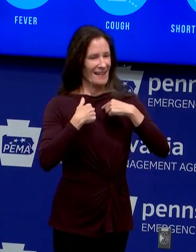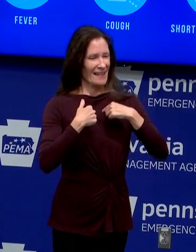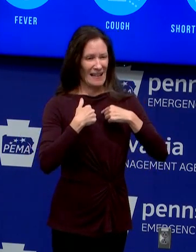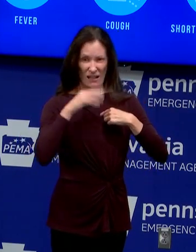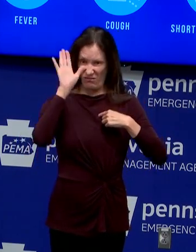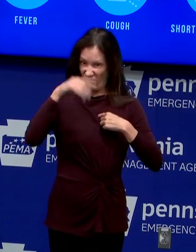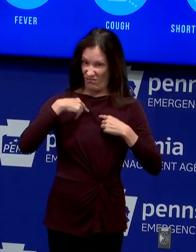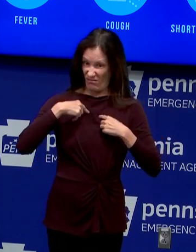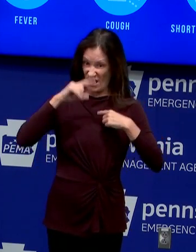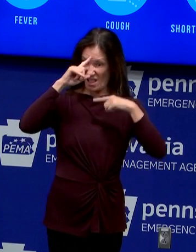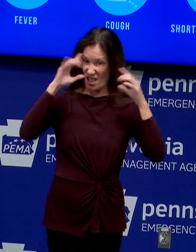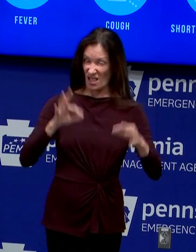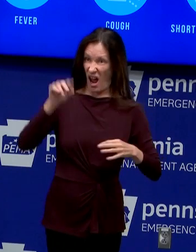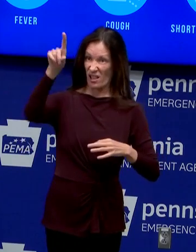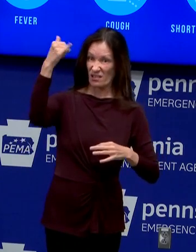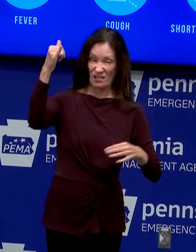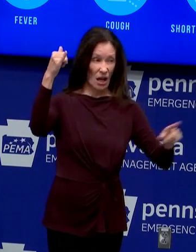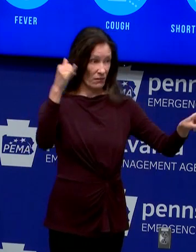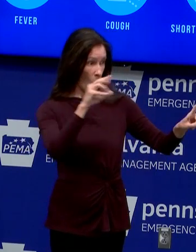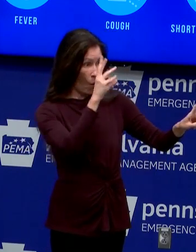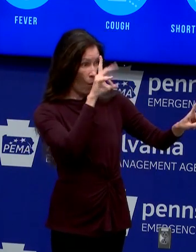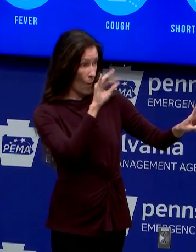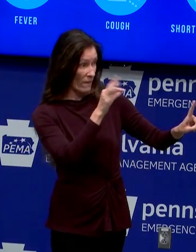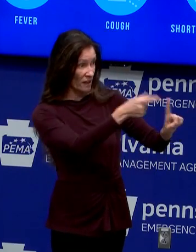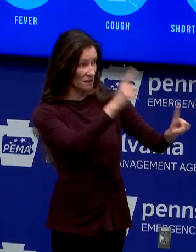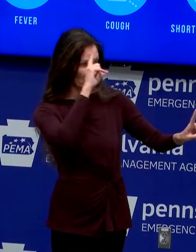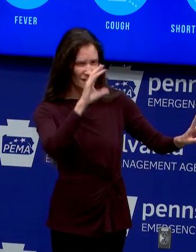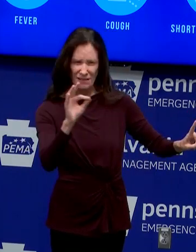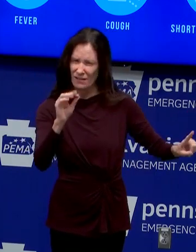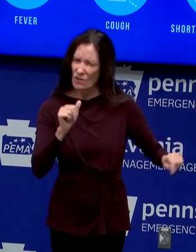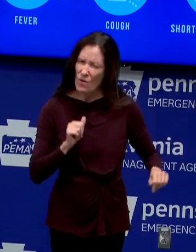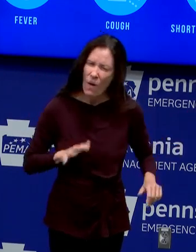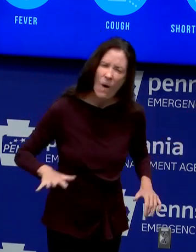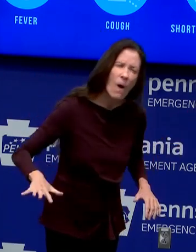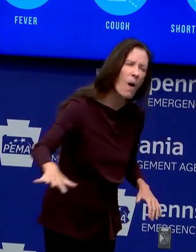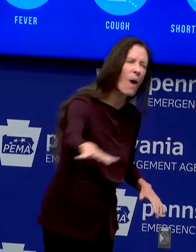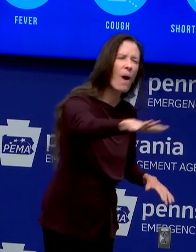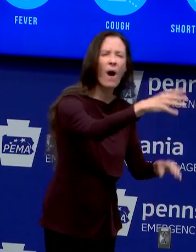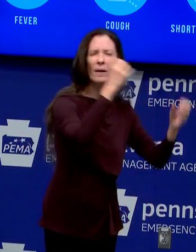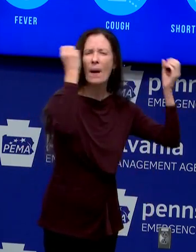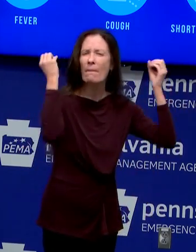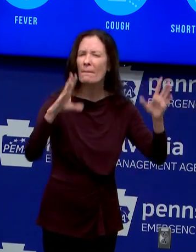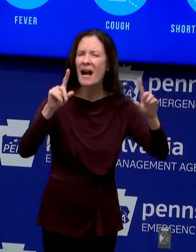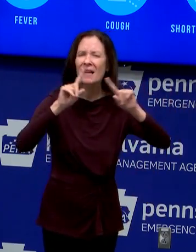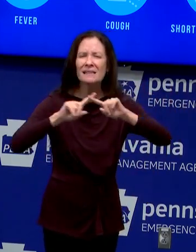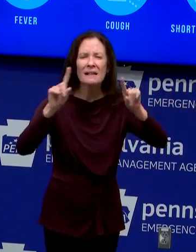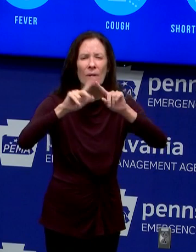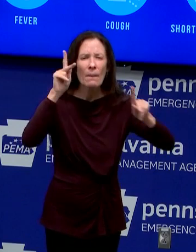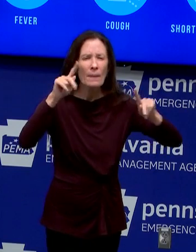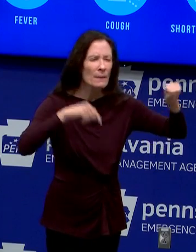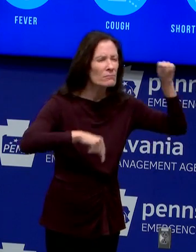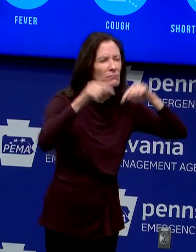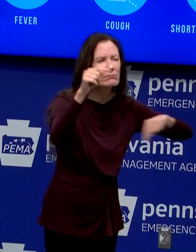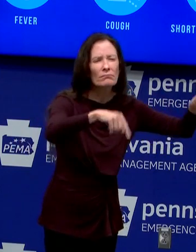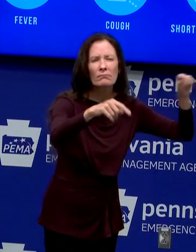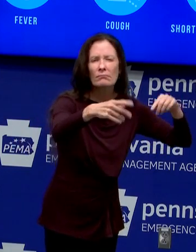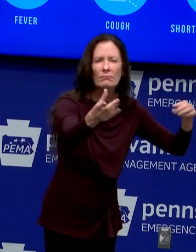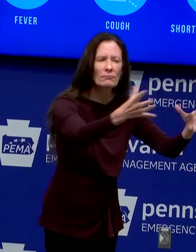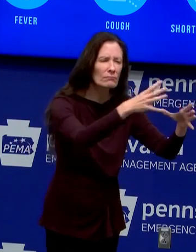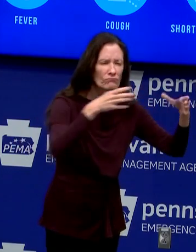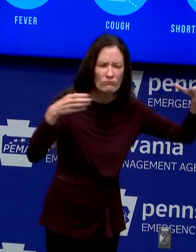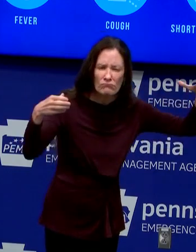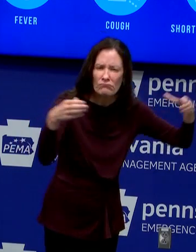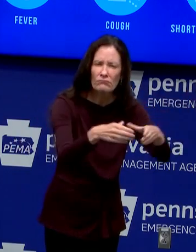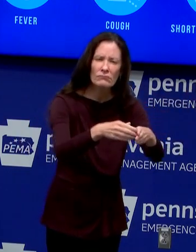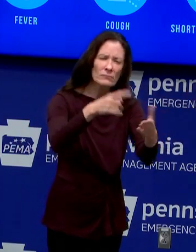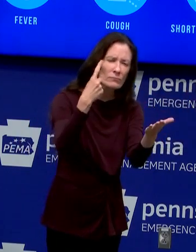officials looking at all of the data and different ways to depict the data, the trajectory animations that are actually available on